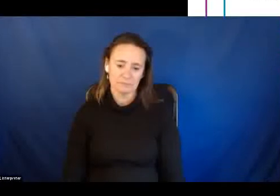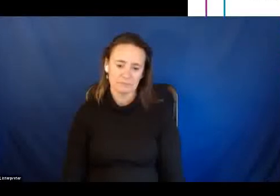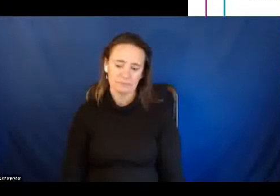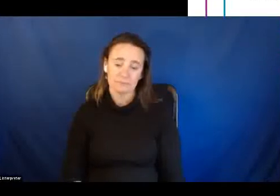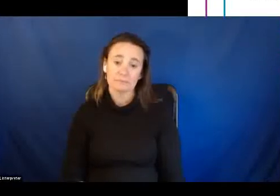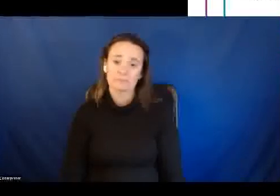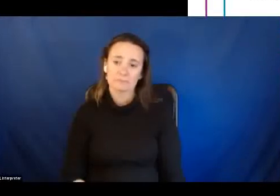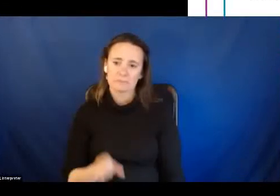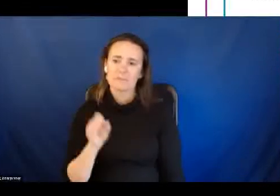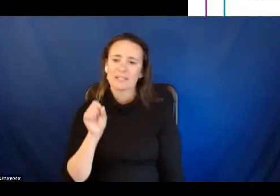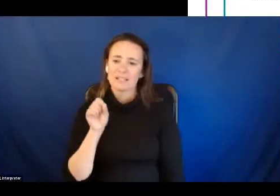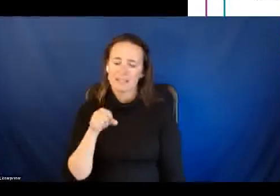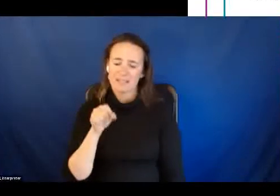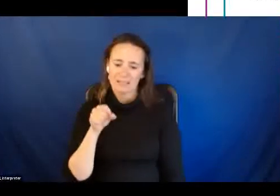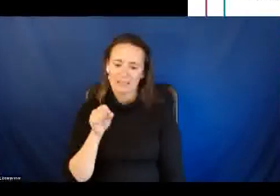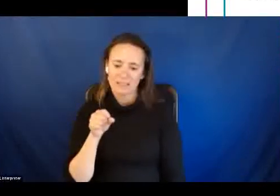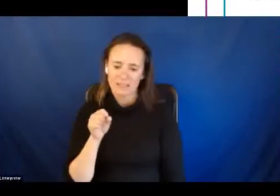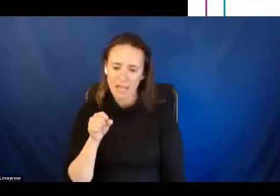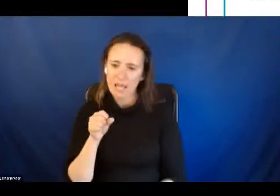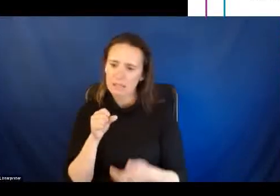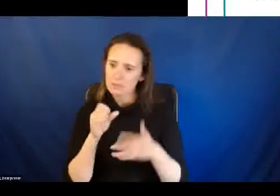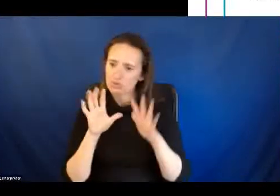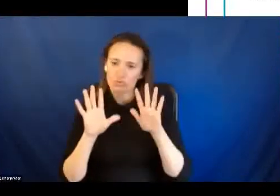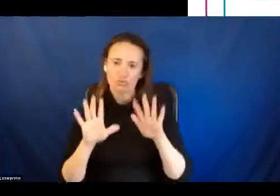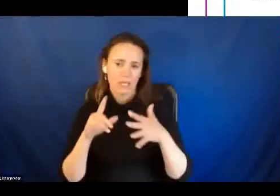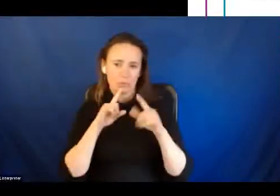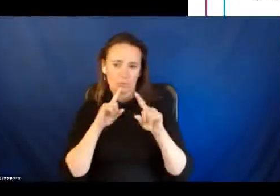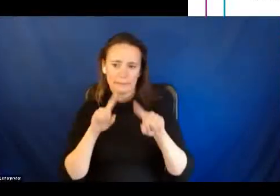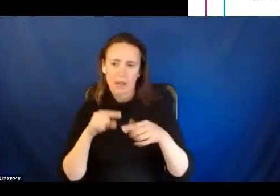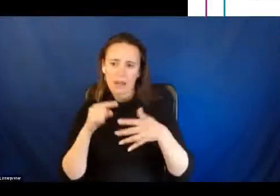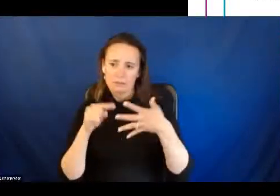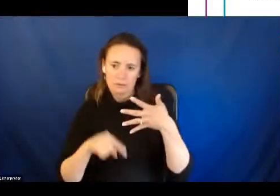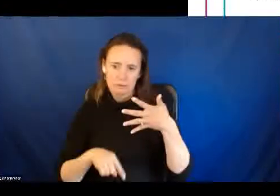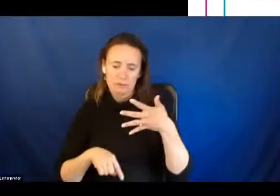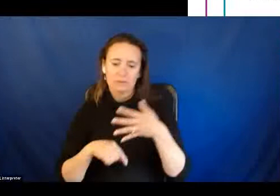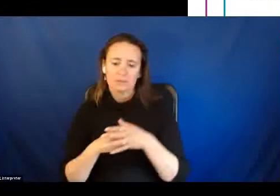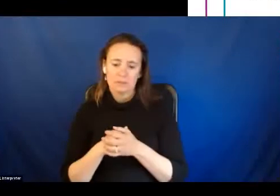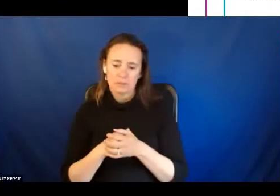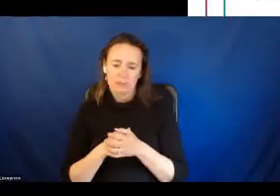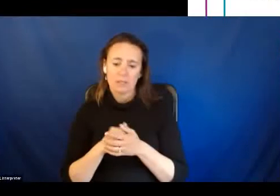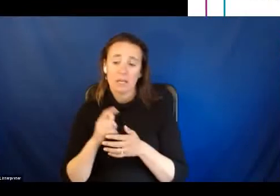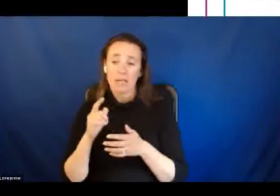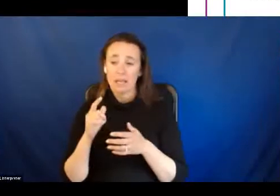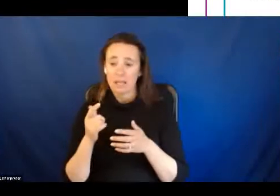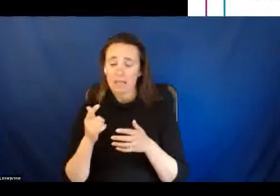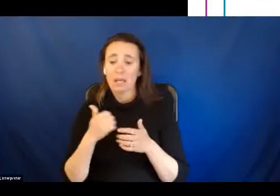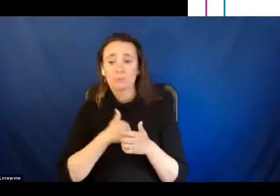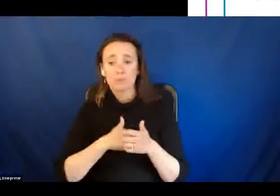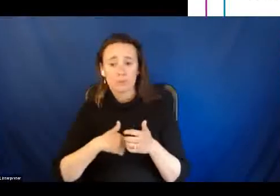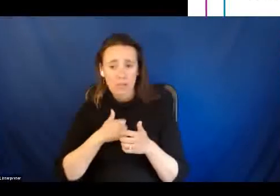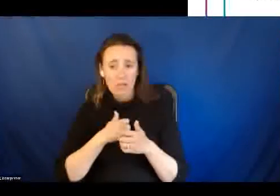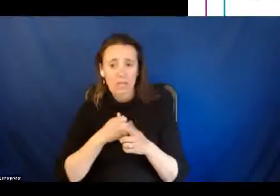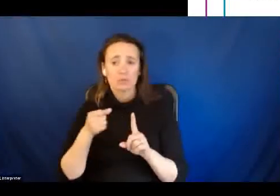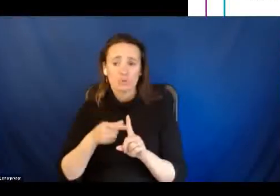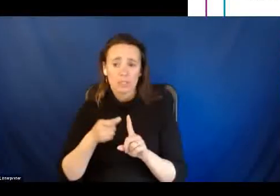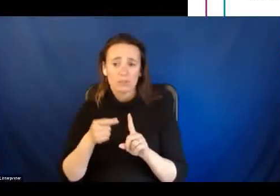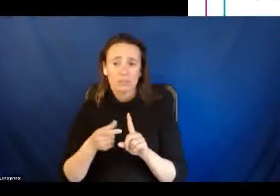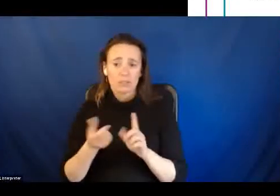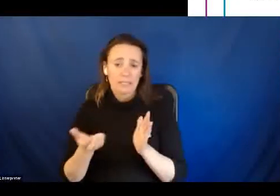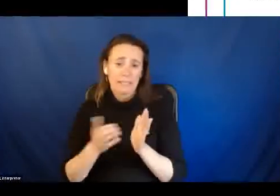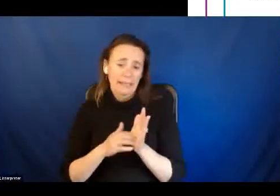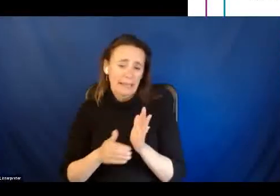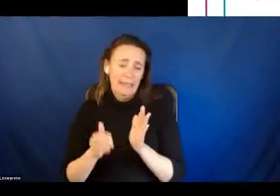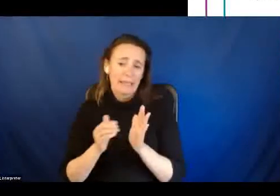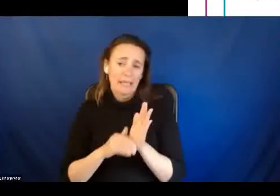Yeah, I think those are all great response. I'm so sorry that you keep getting triggered. What do you need from